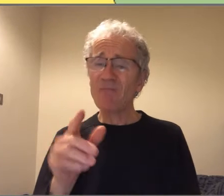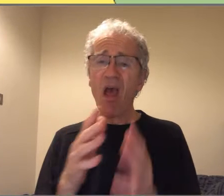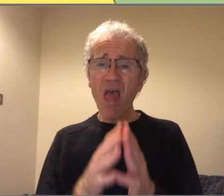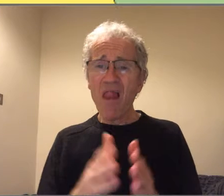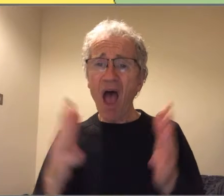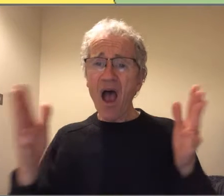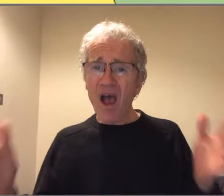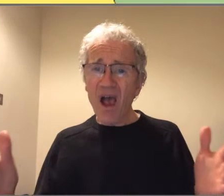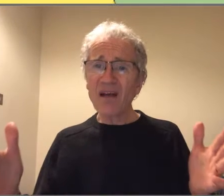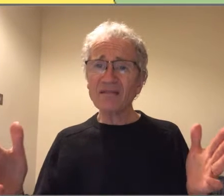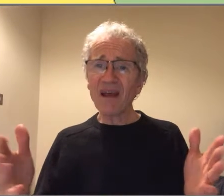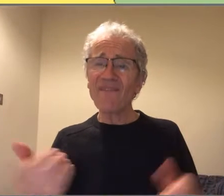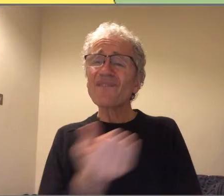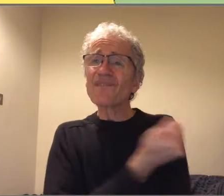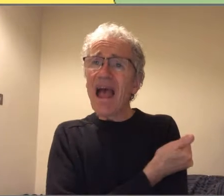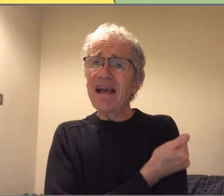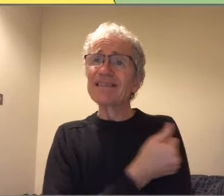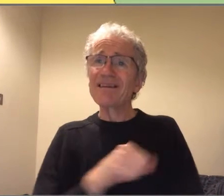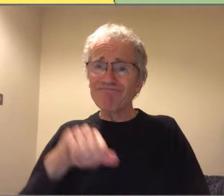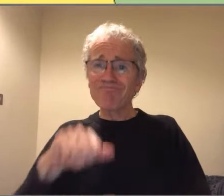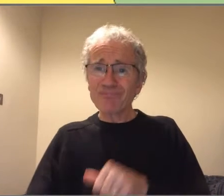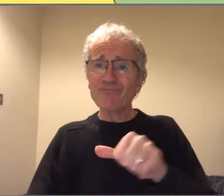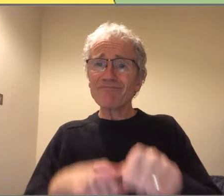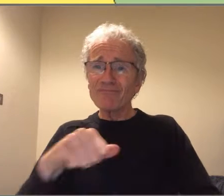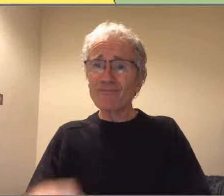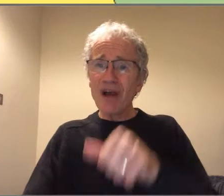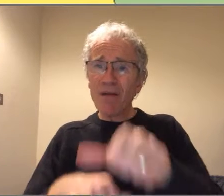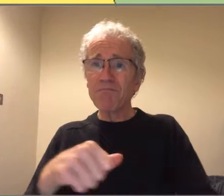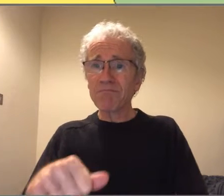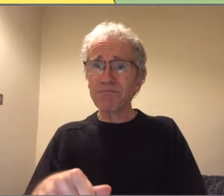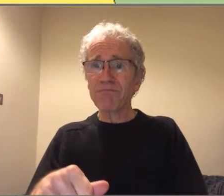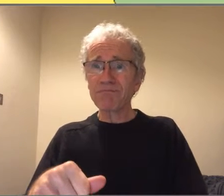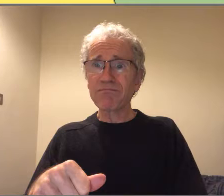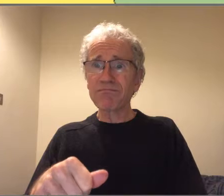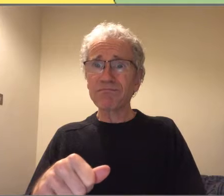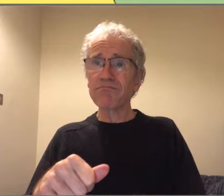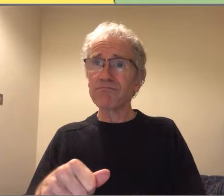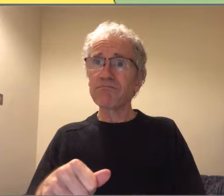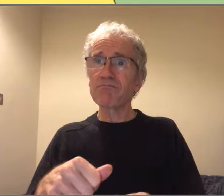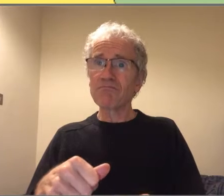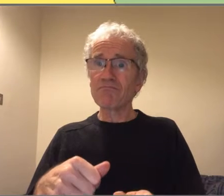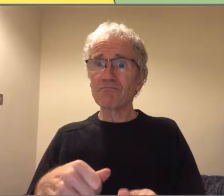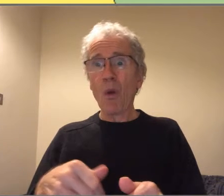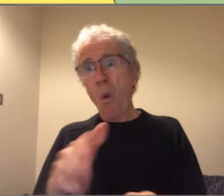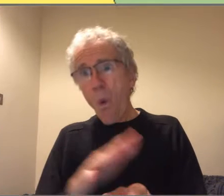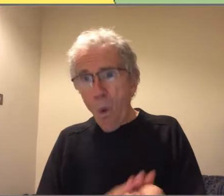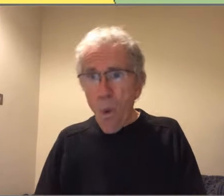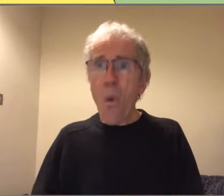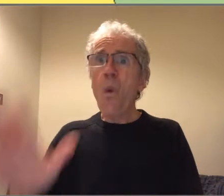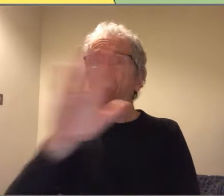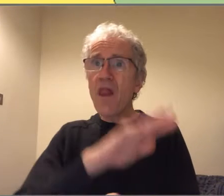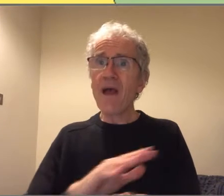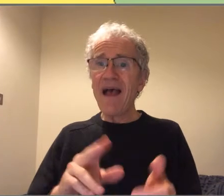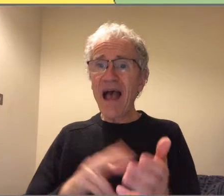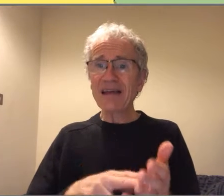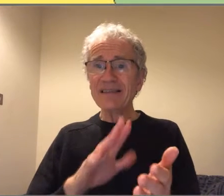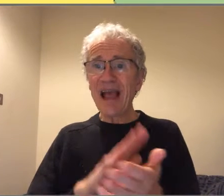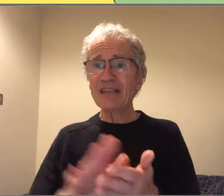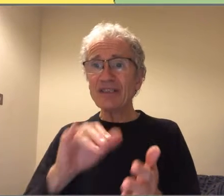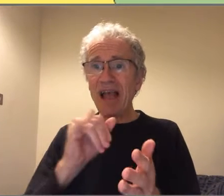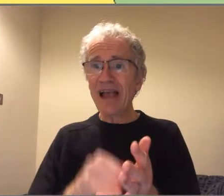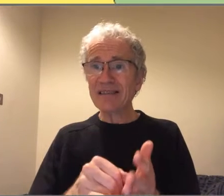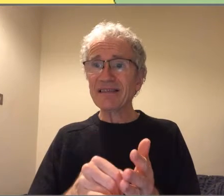This is the largest vaccination programme in the history of the NHS and involves NHS staff from across the whole of Gateshead.